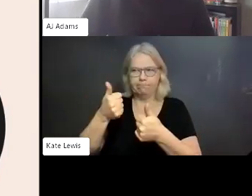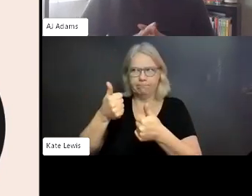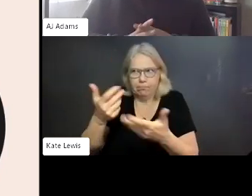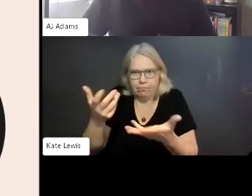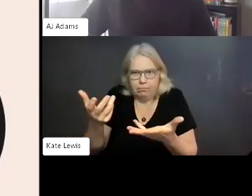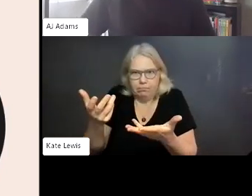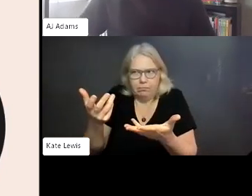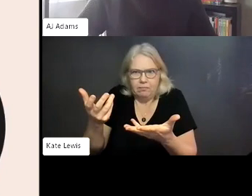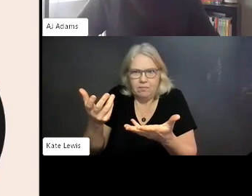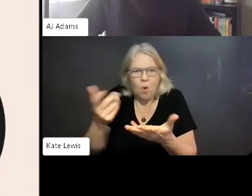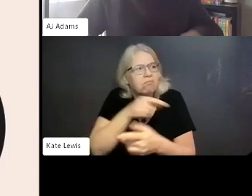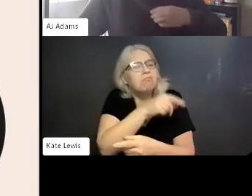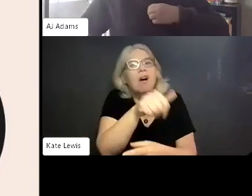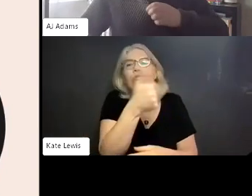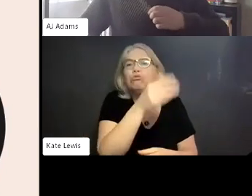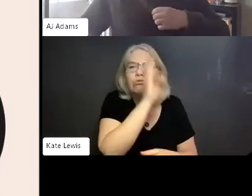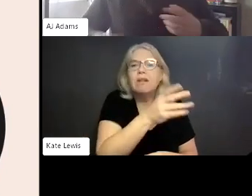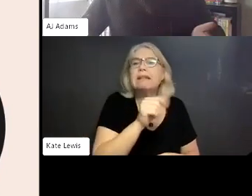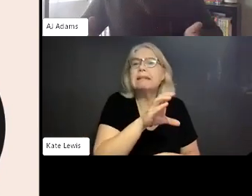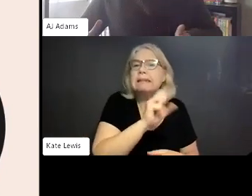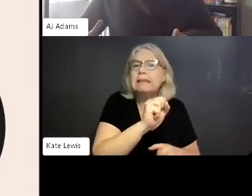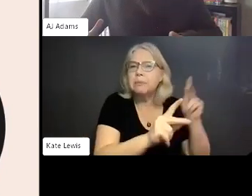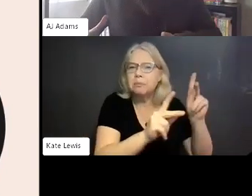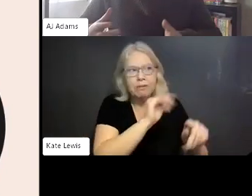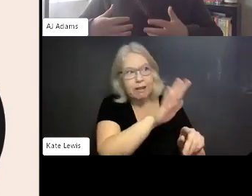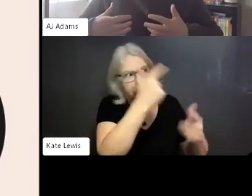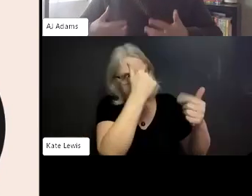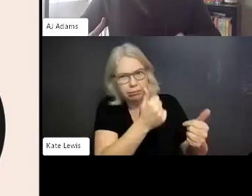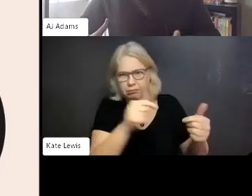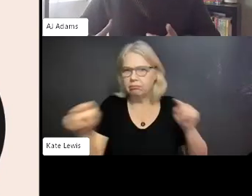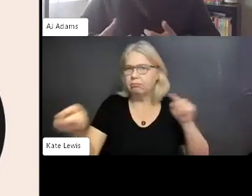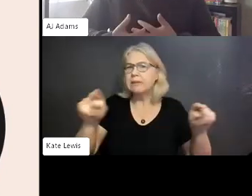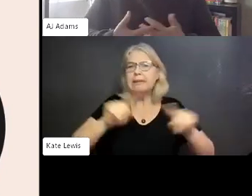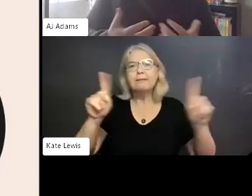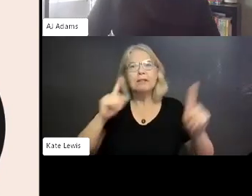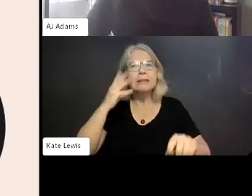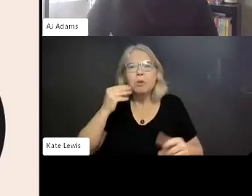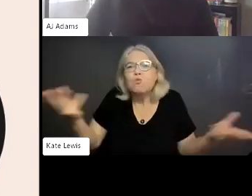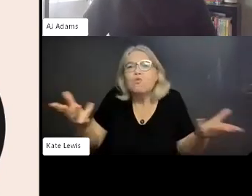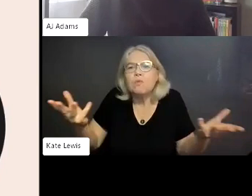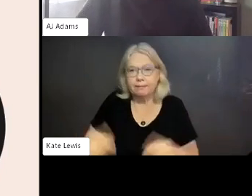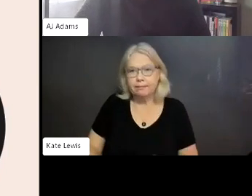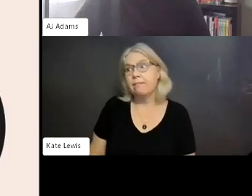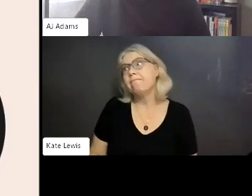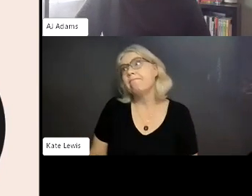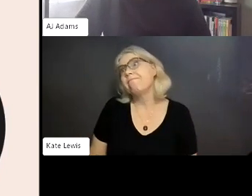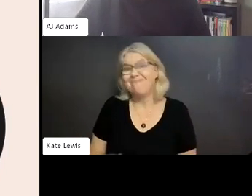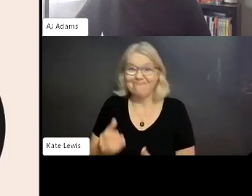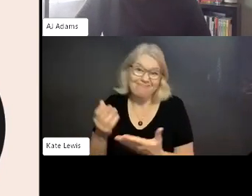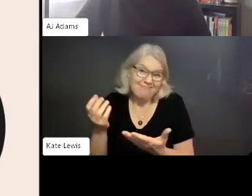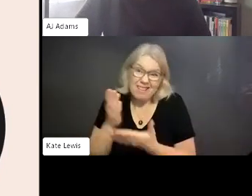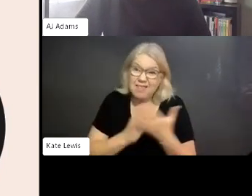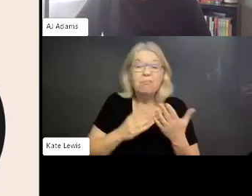cisgender and heterosexual counterparts are not? Well, we know that they're experiencing things like refused care. So having a social